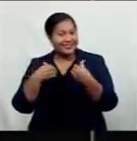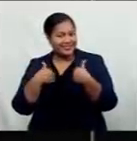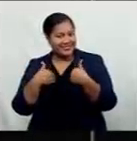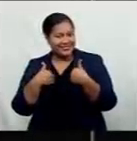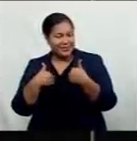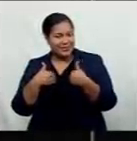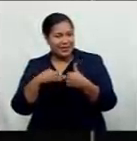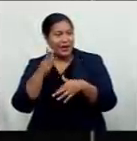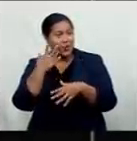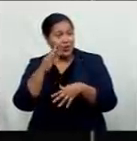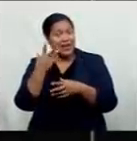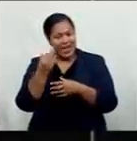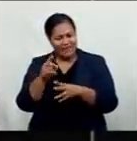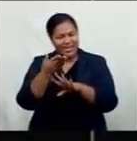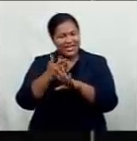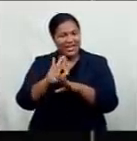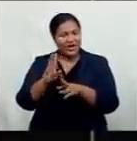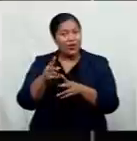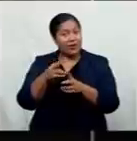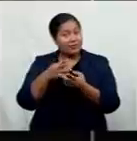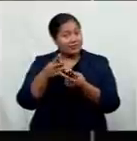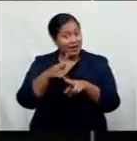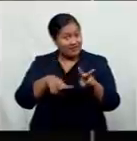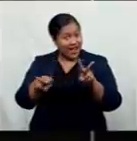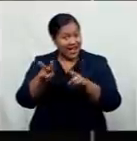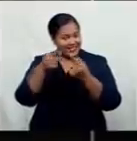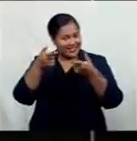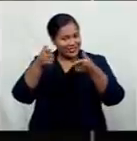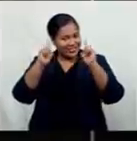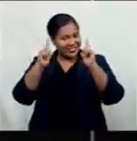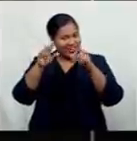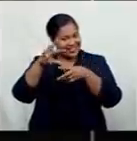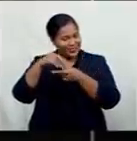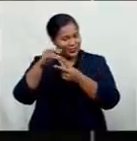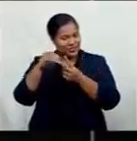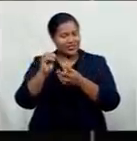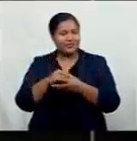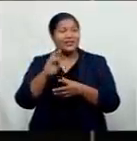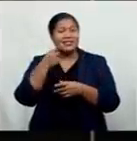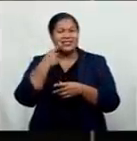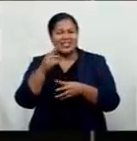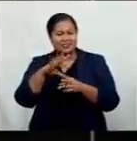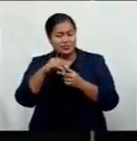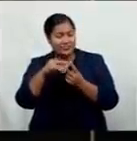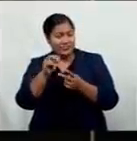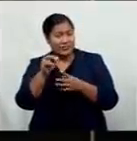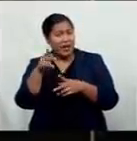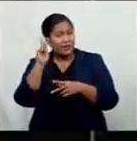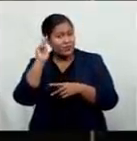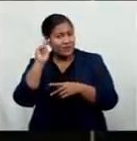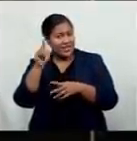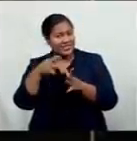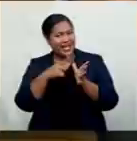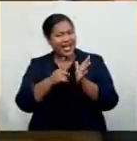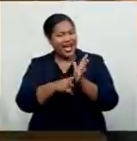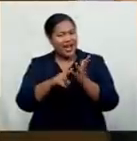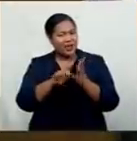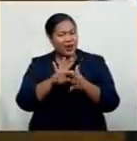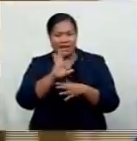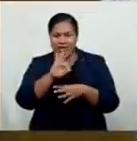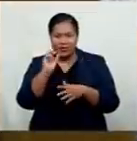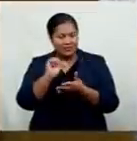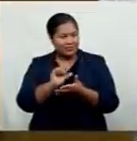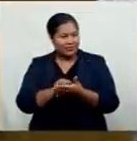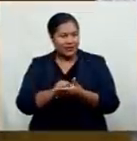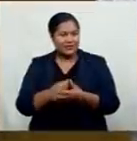such time as a new VC is appointed. Sayed Kayum has labelled the appointment of Professor Ahluwalia illegal.